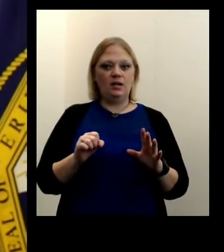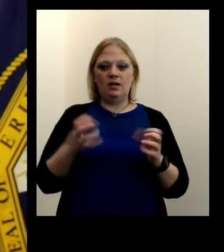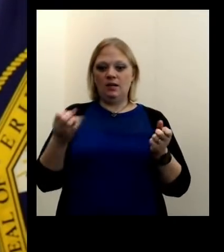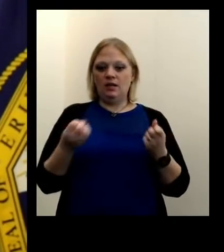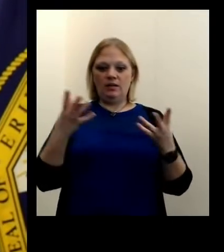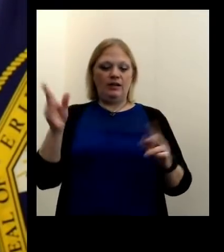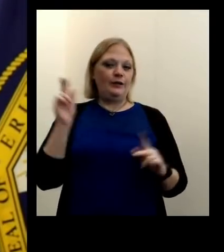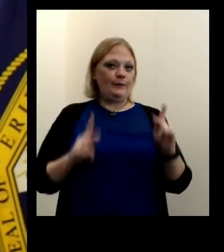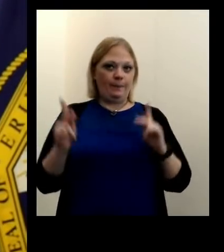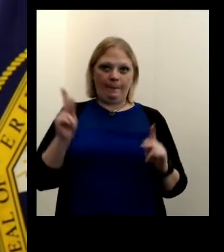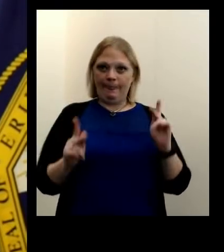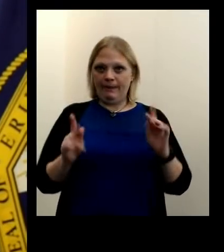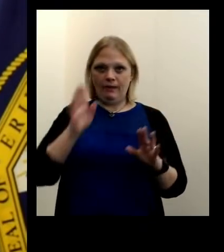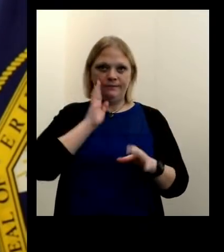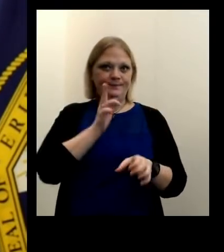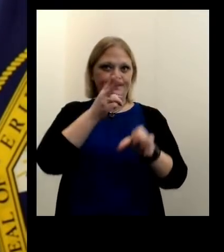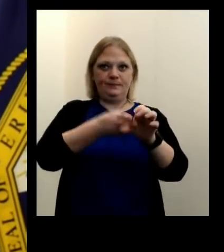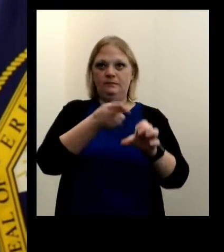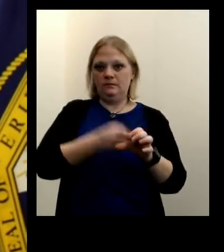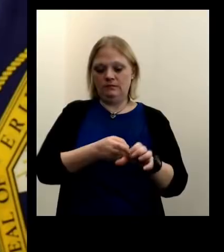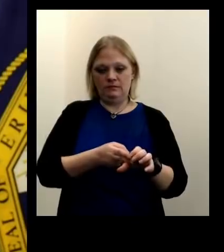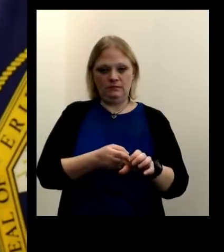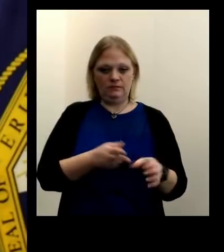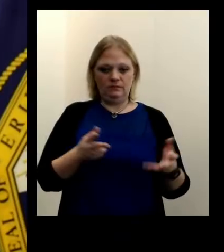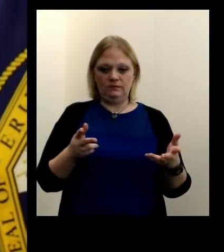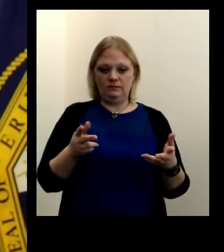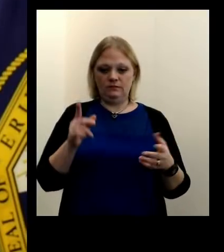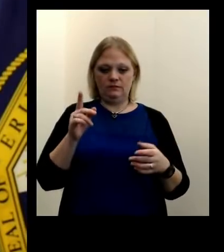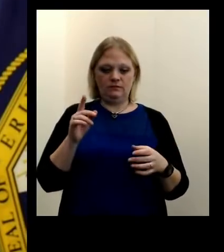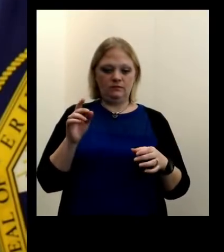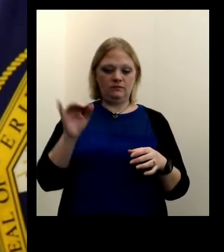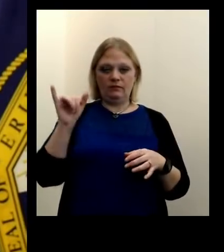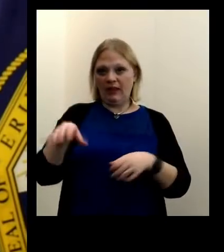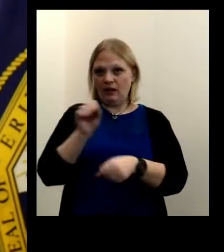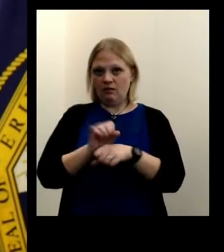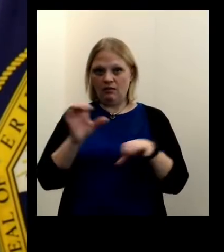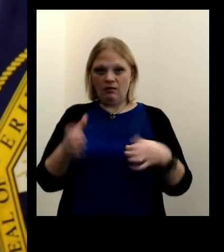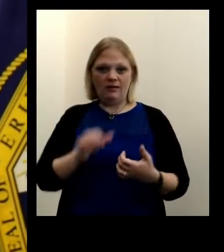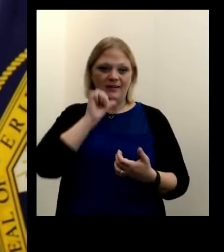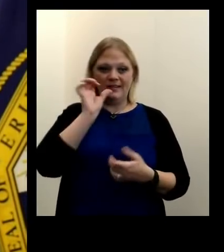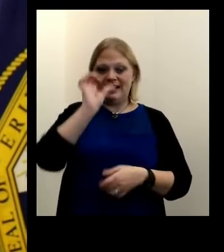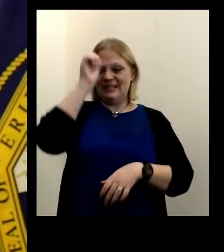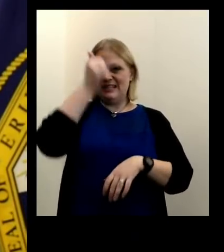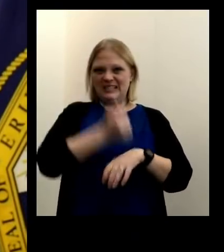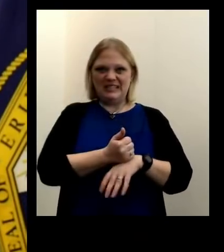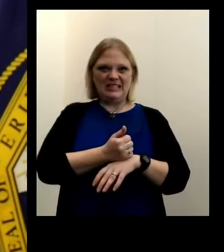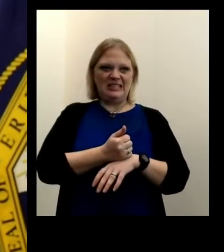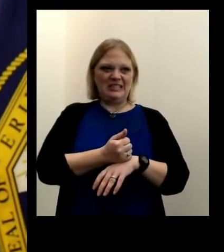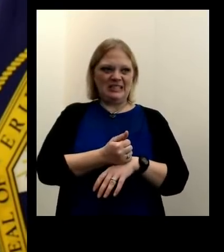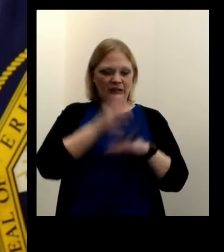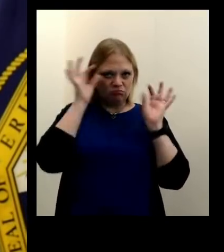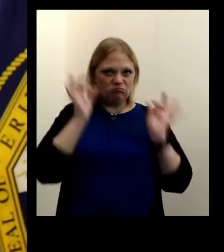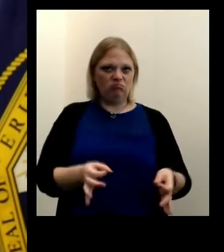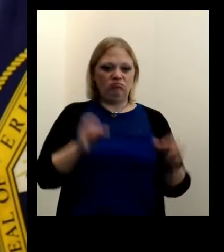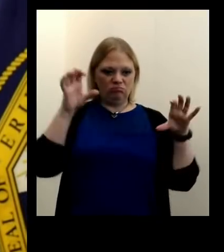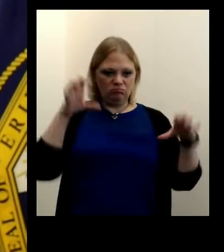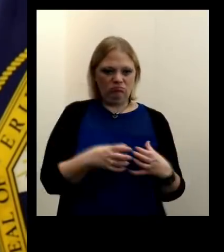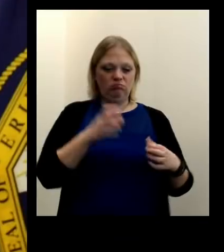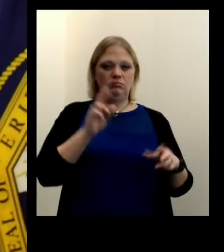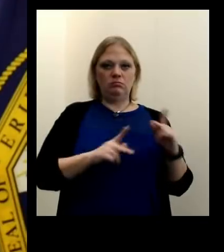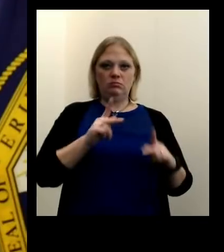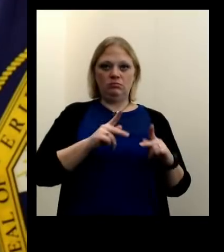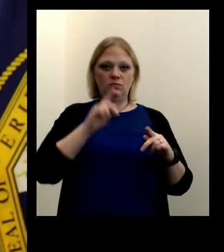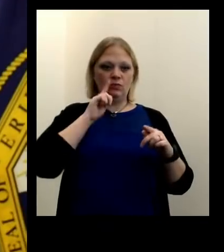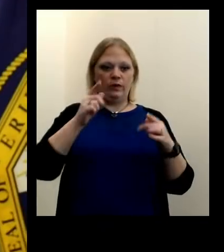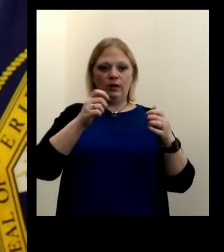of folks that are going to be participating. The task force is not a set in stone group of individuals. There will be